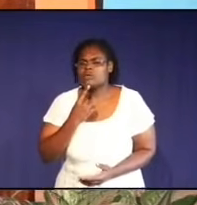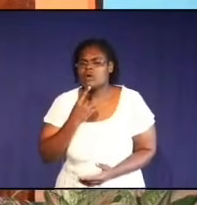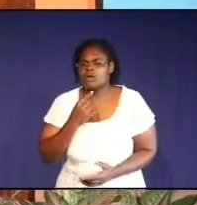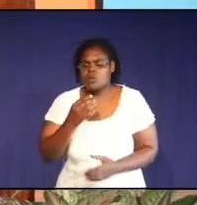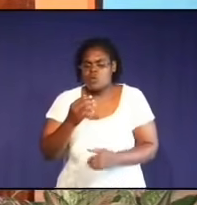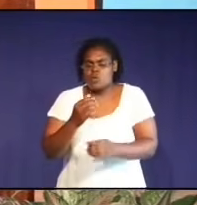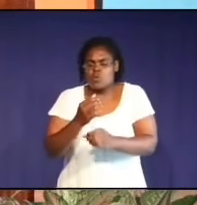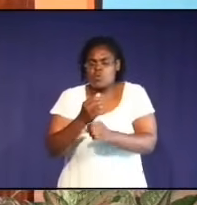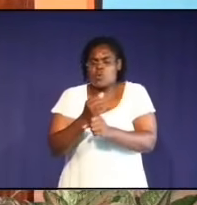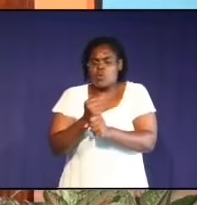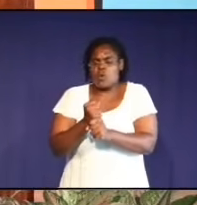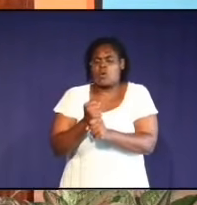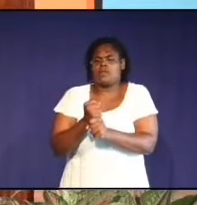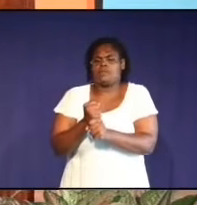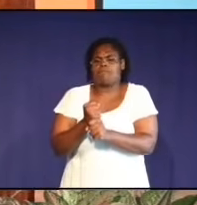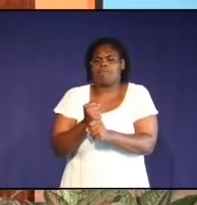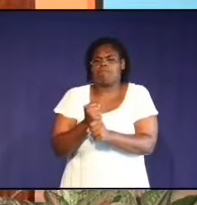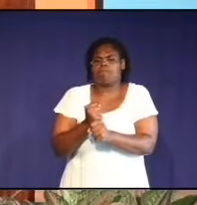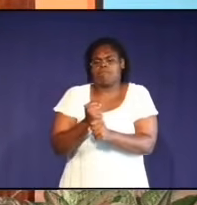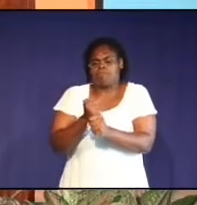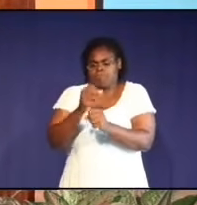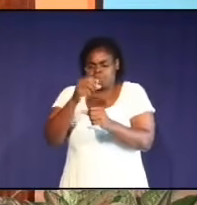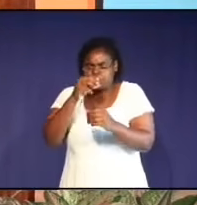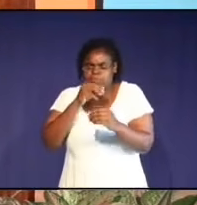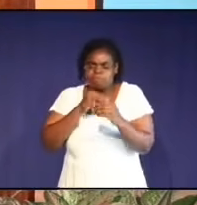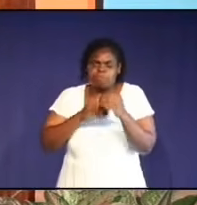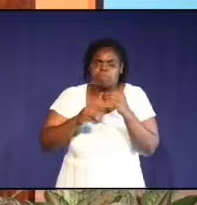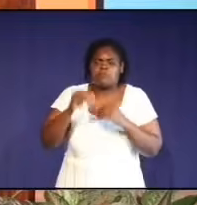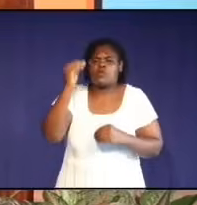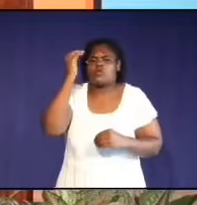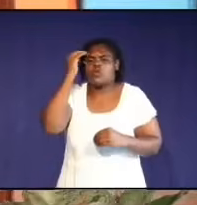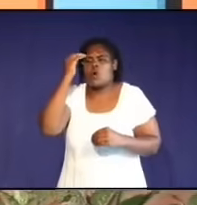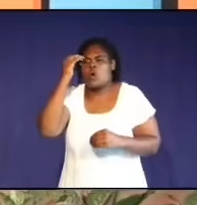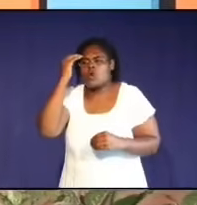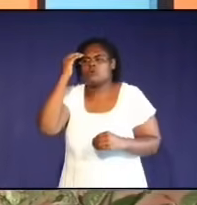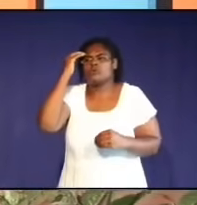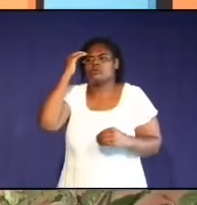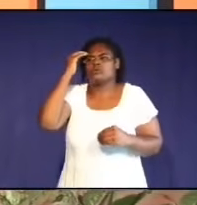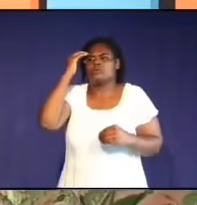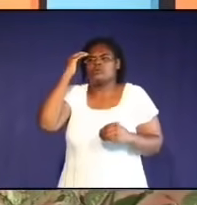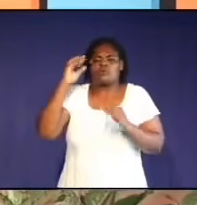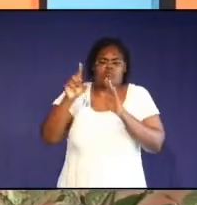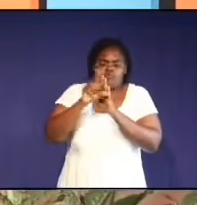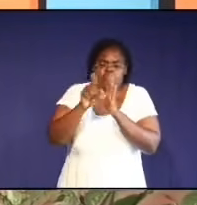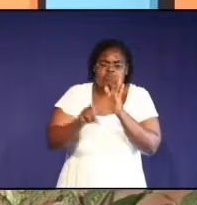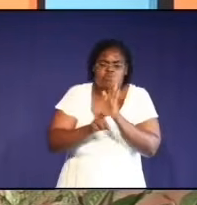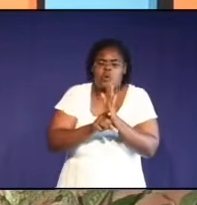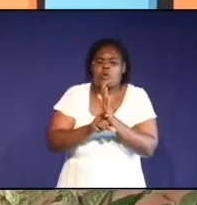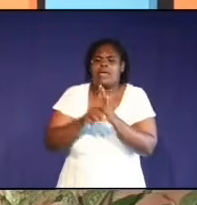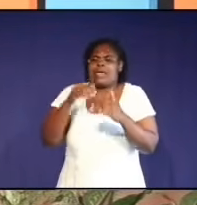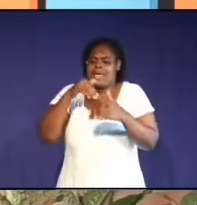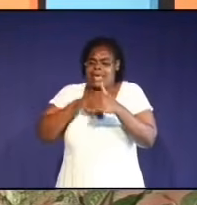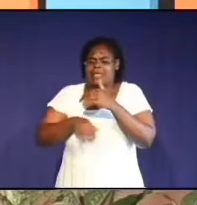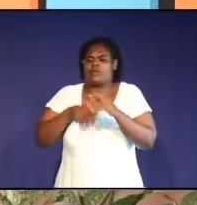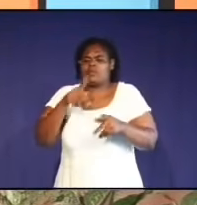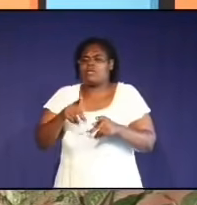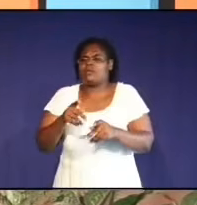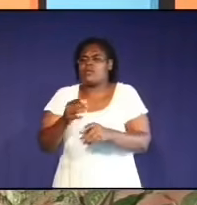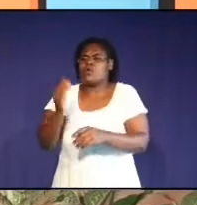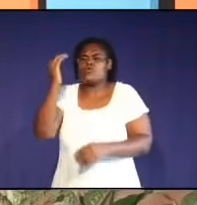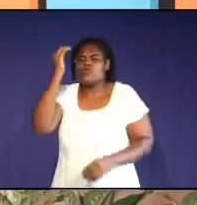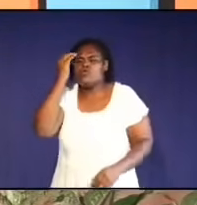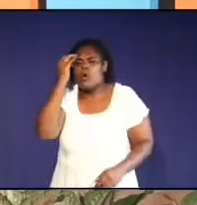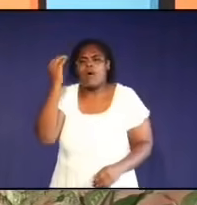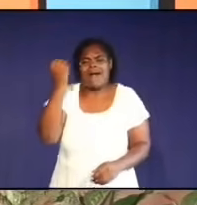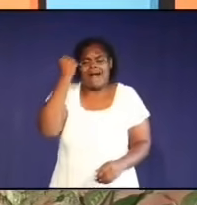disciples. Bind up the testimony, seal the law among my disciples. Part of